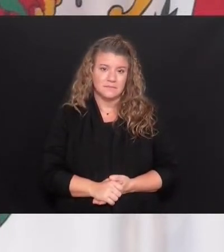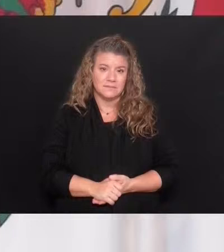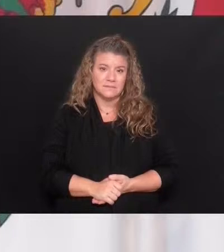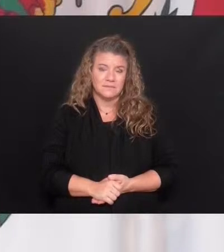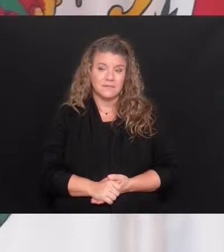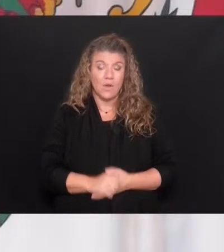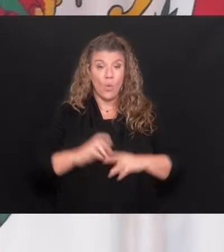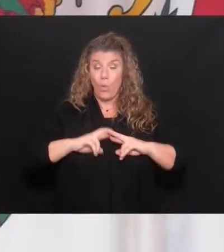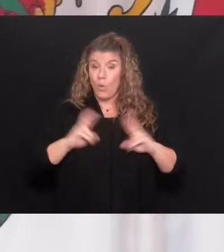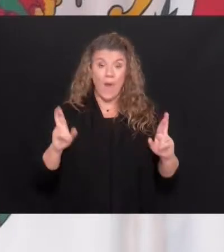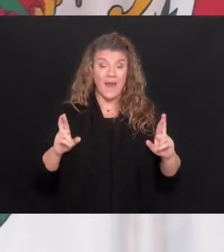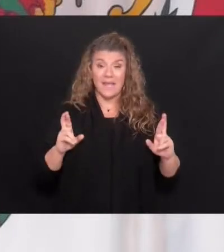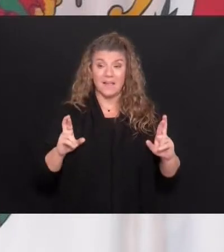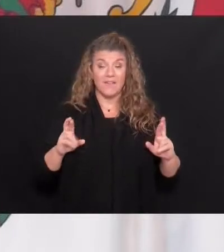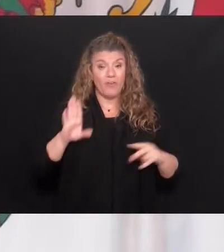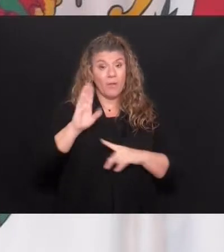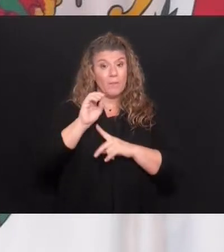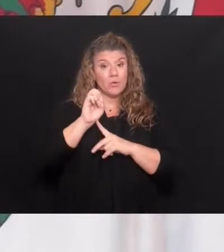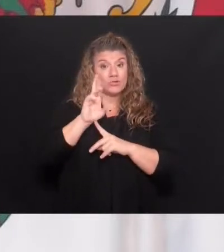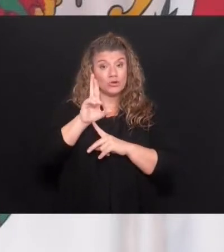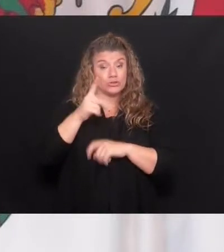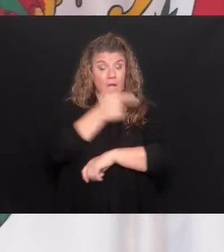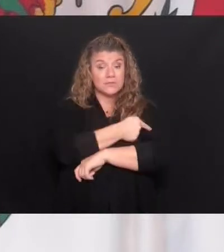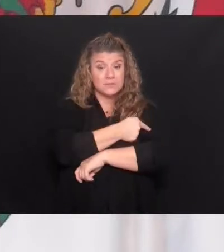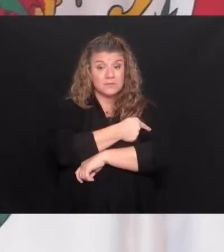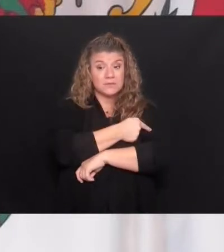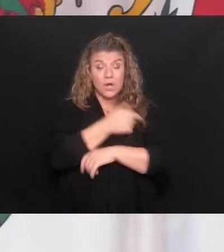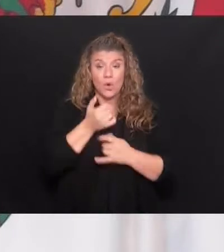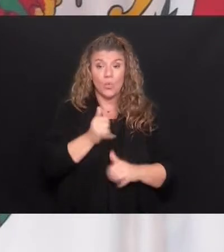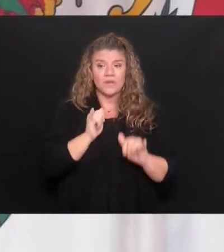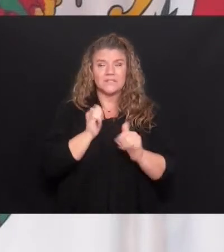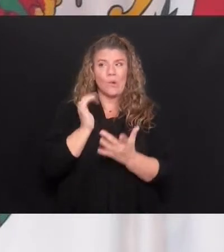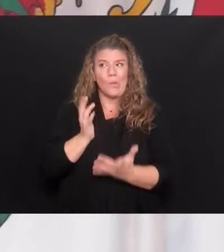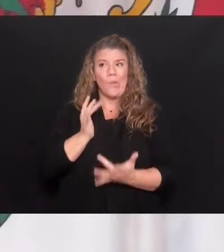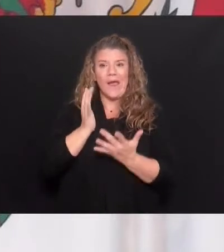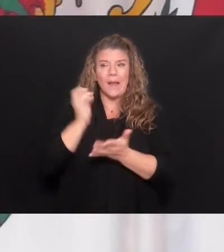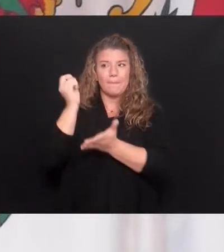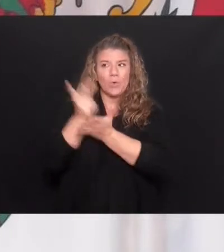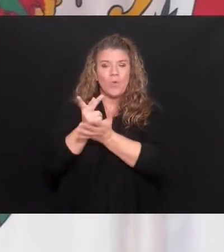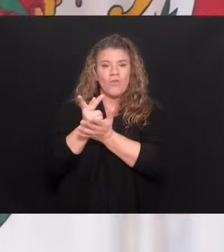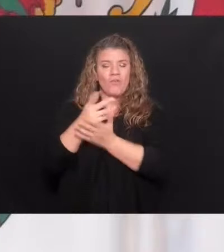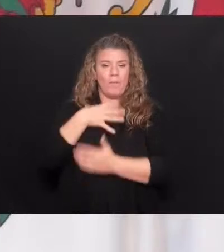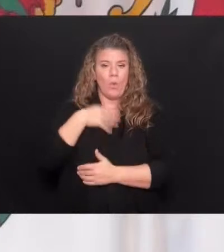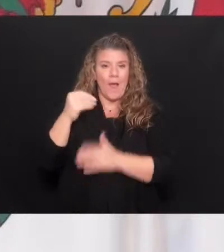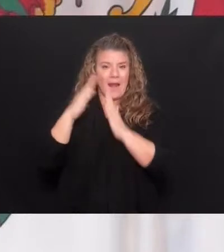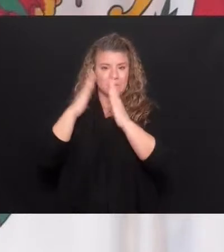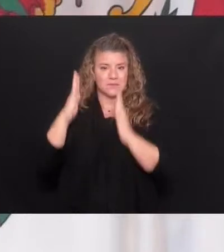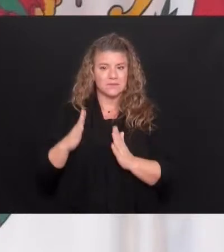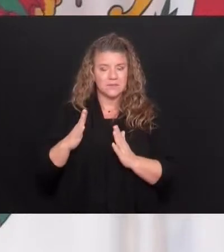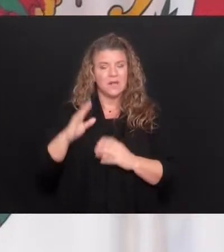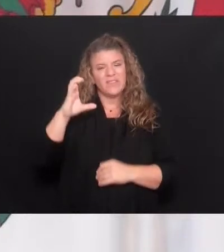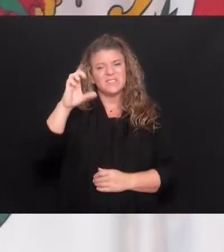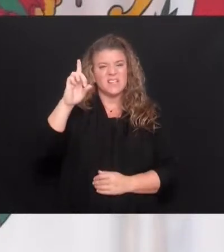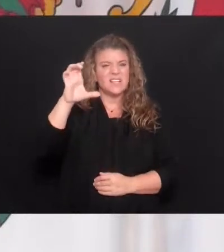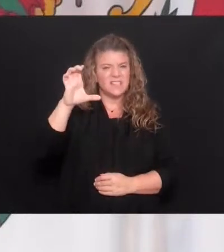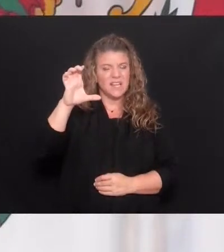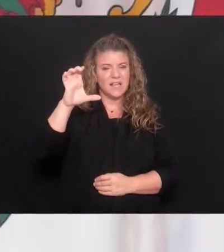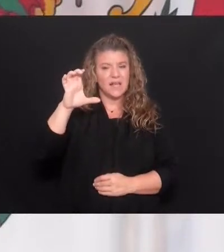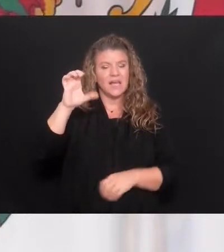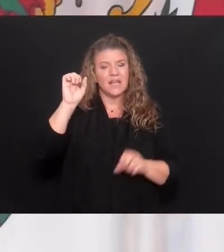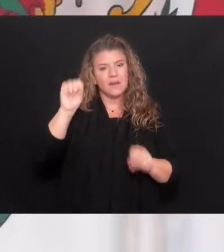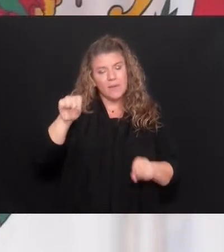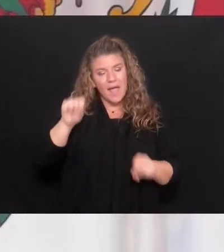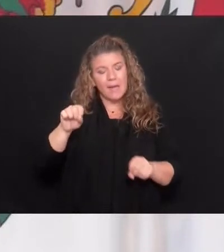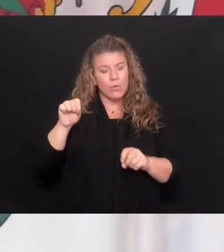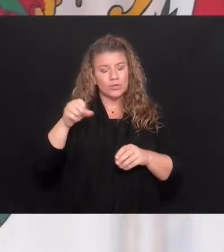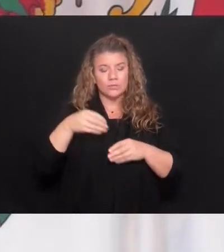We're ready to go on the booster shots. We're still awaiting approval from the White House or the CDC to be able